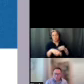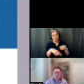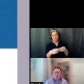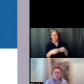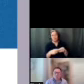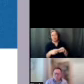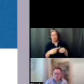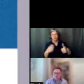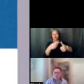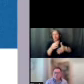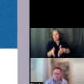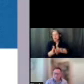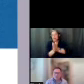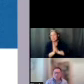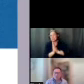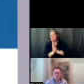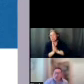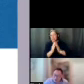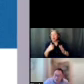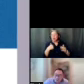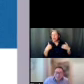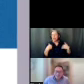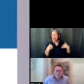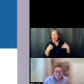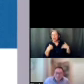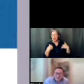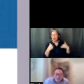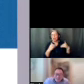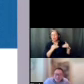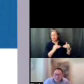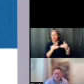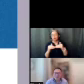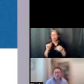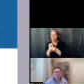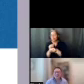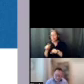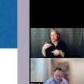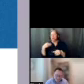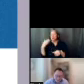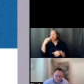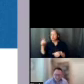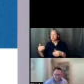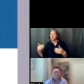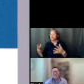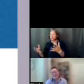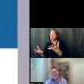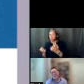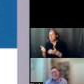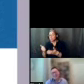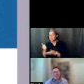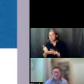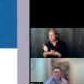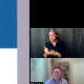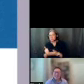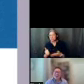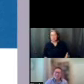coworker. I know she wants to help, but Right. it's so overbearing. It's no, no, no, I got this. No, no, I got this. No, let me do it. I can do it,